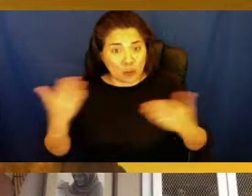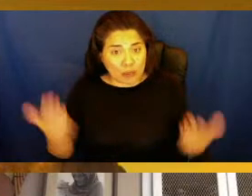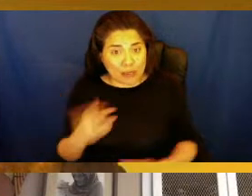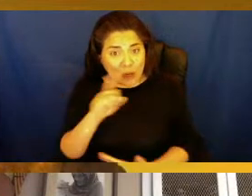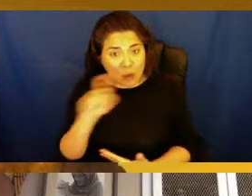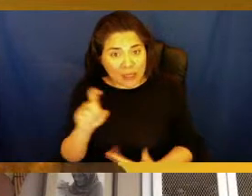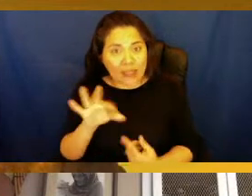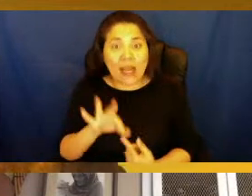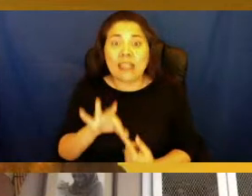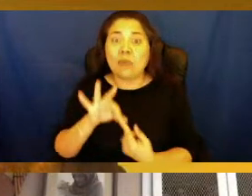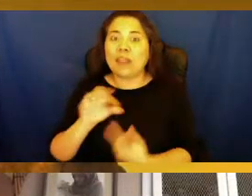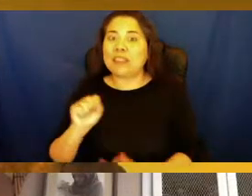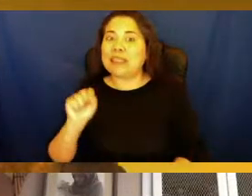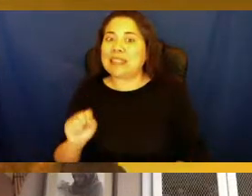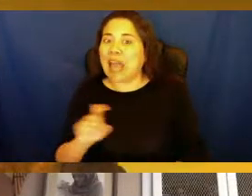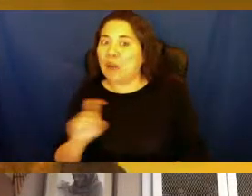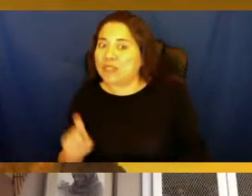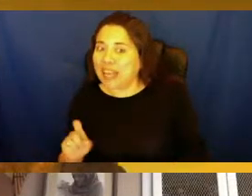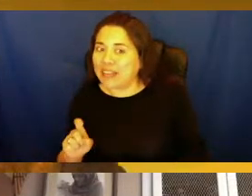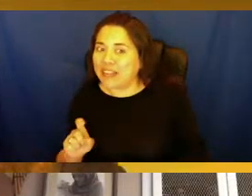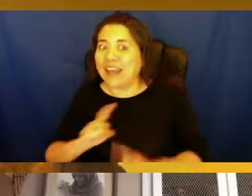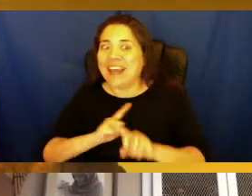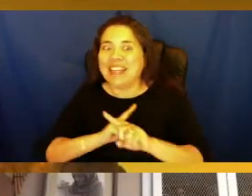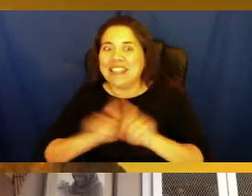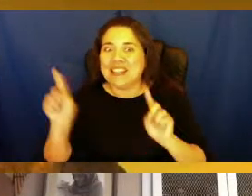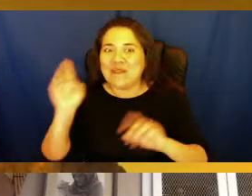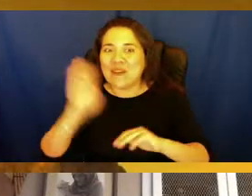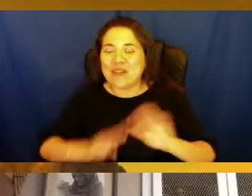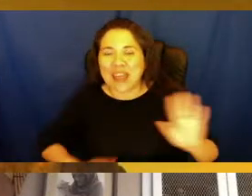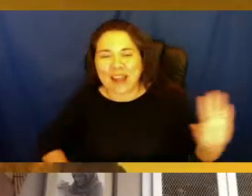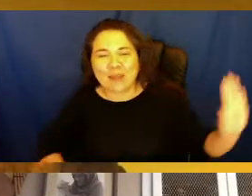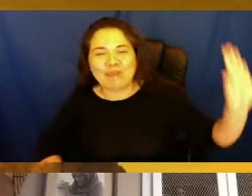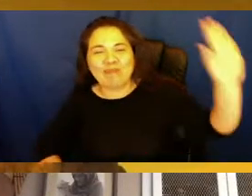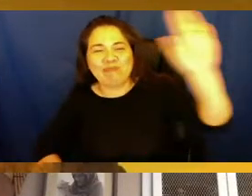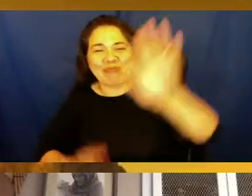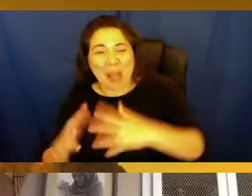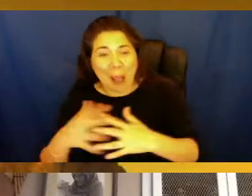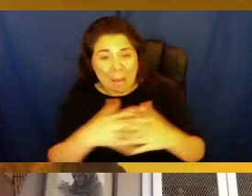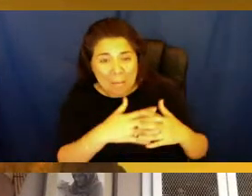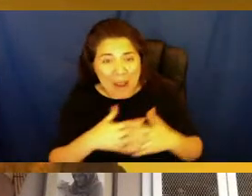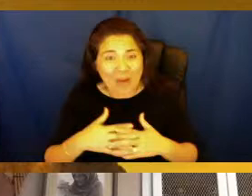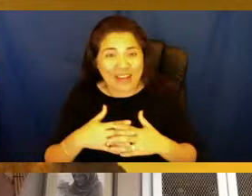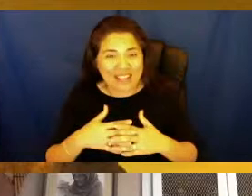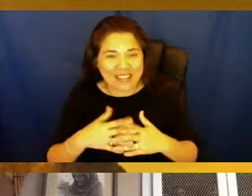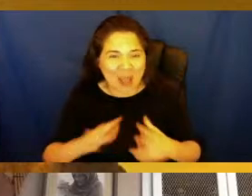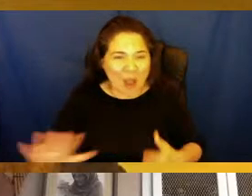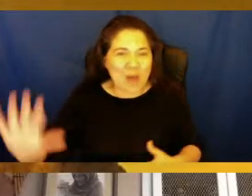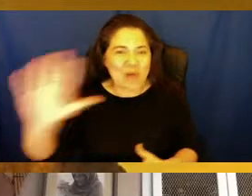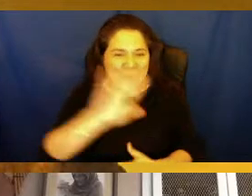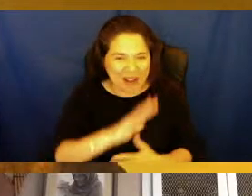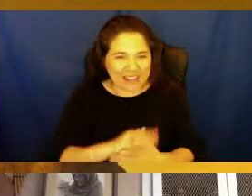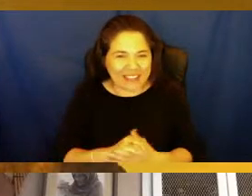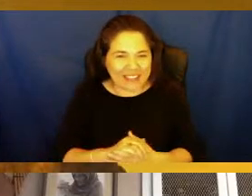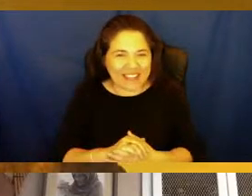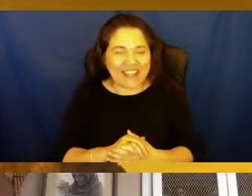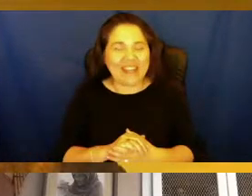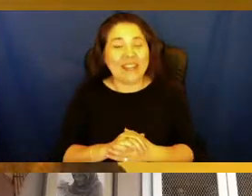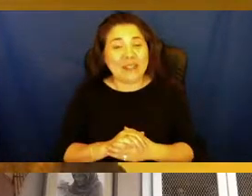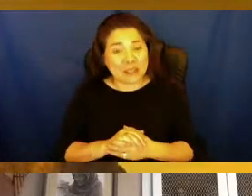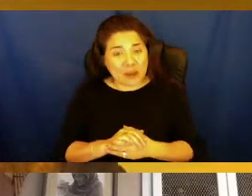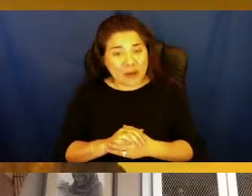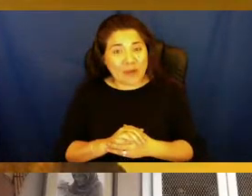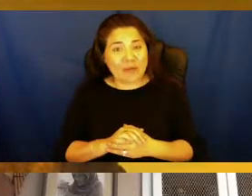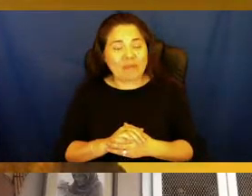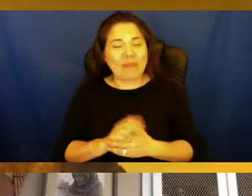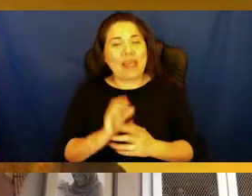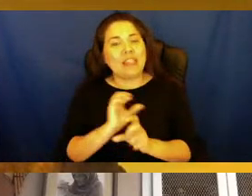South Texas, is very different than the rest of the history of American Indians across this country. And so,